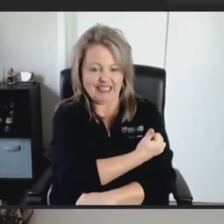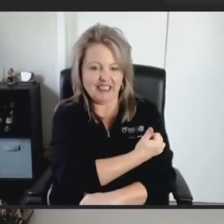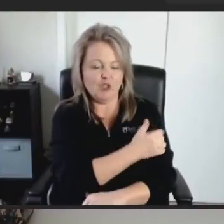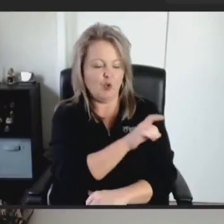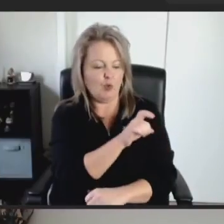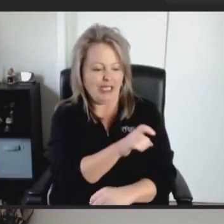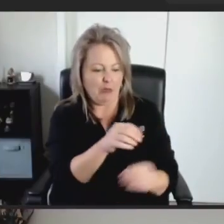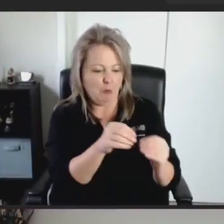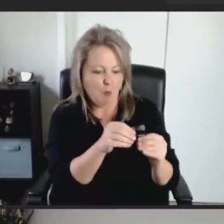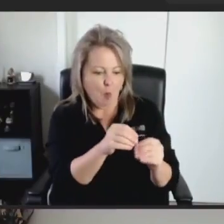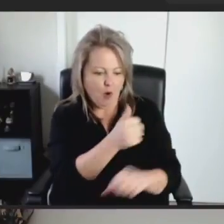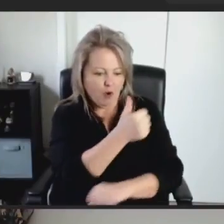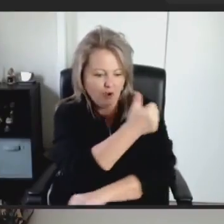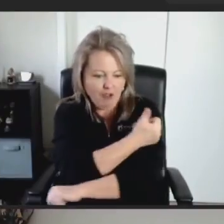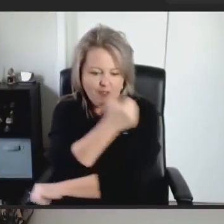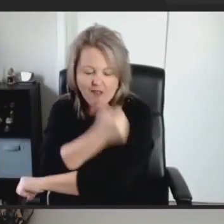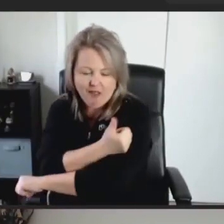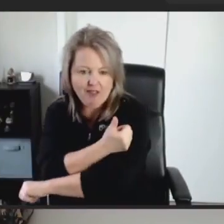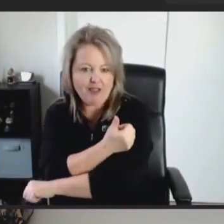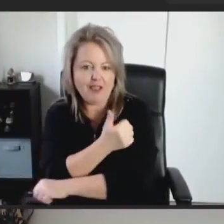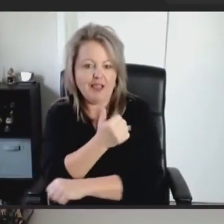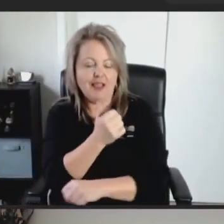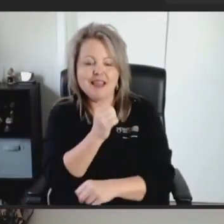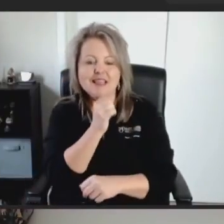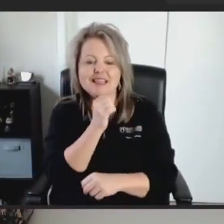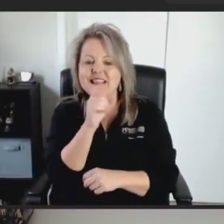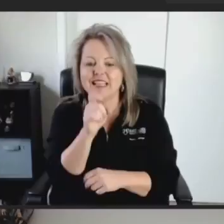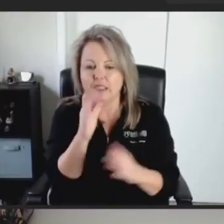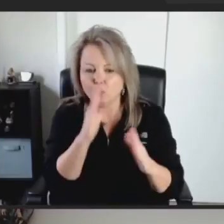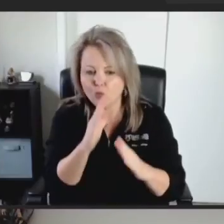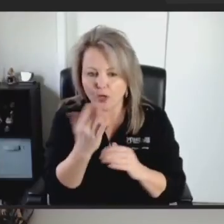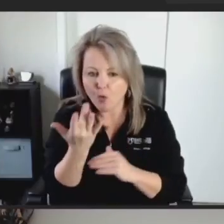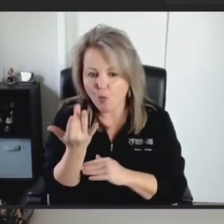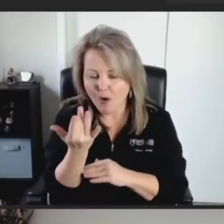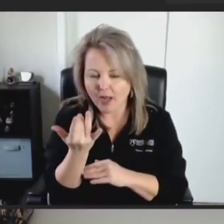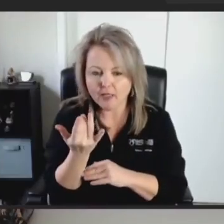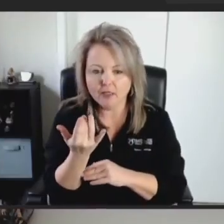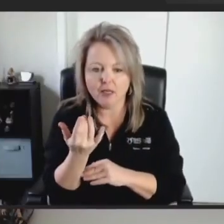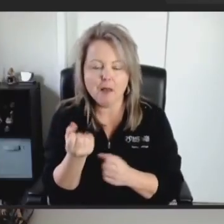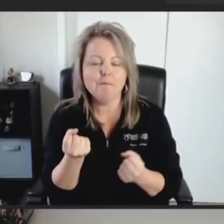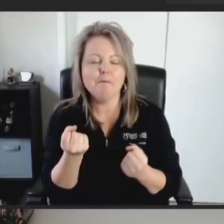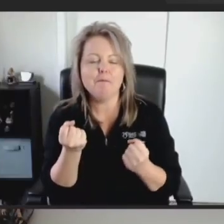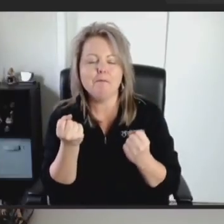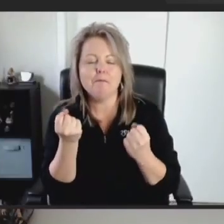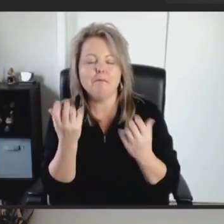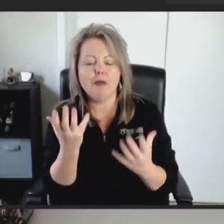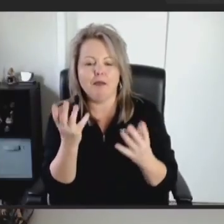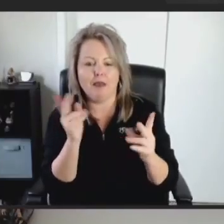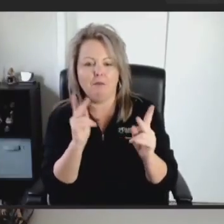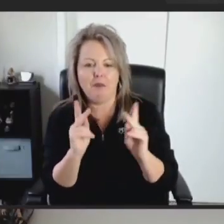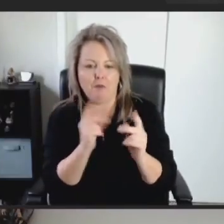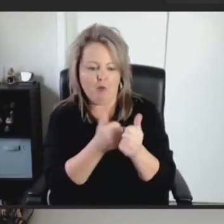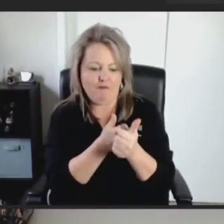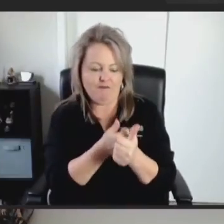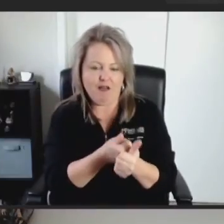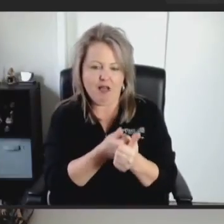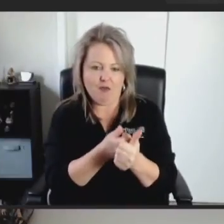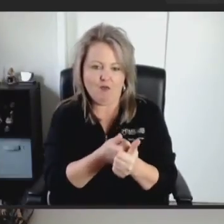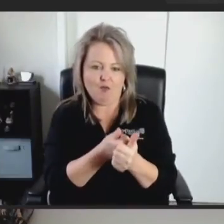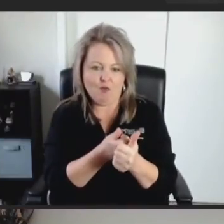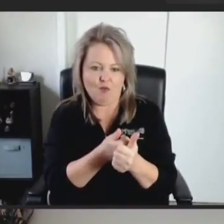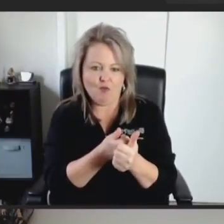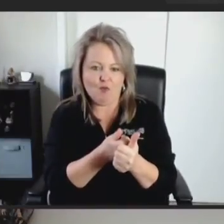doses? Here's why you don't need to worry about that. There are tens of thousands of people that are being followed for this that